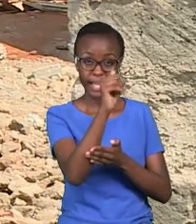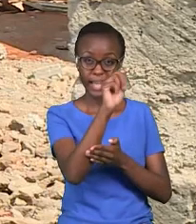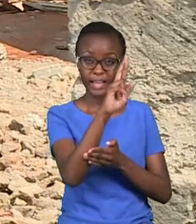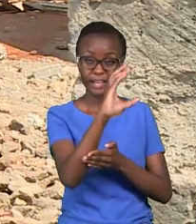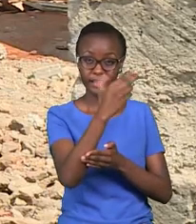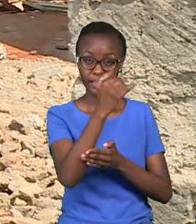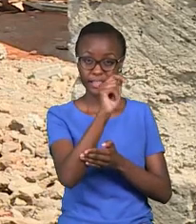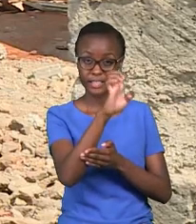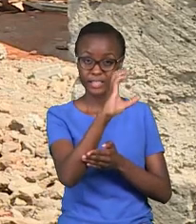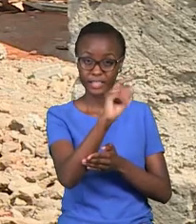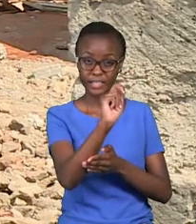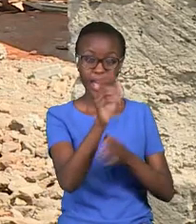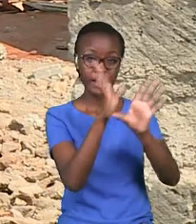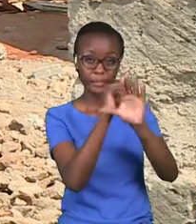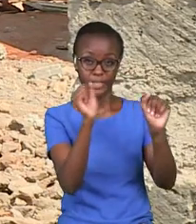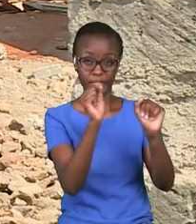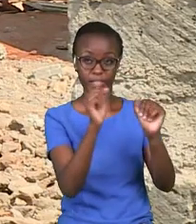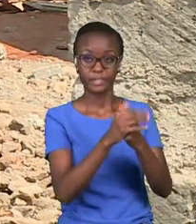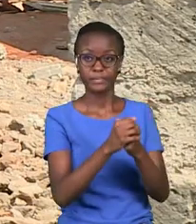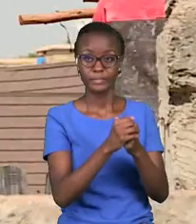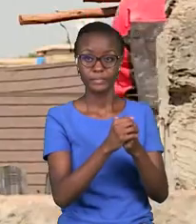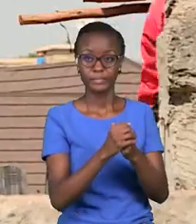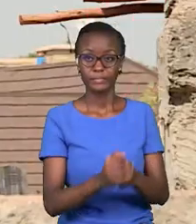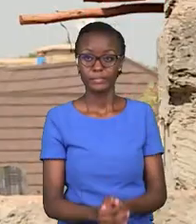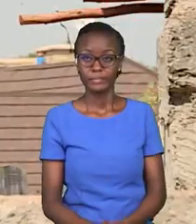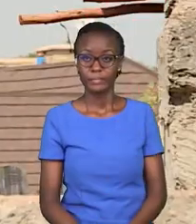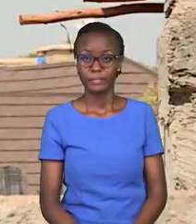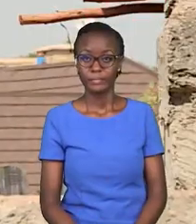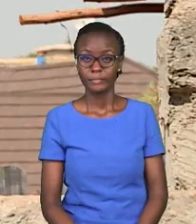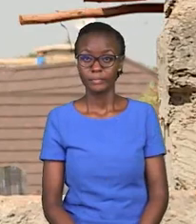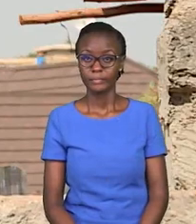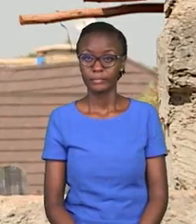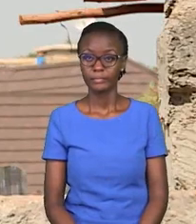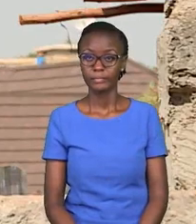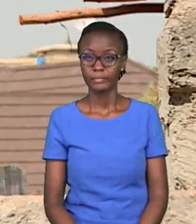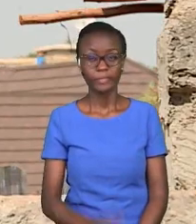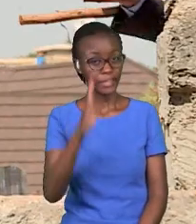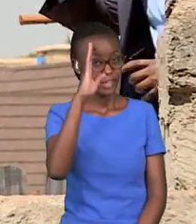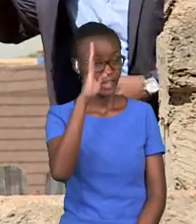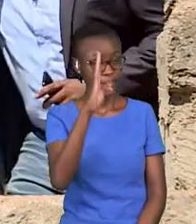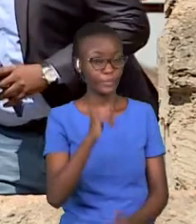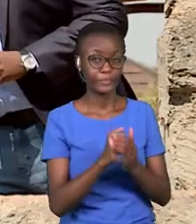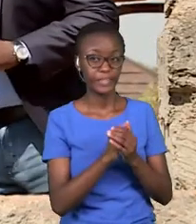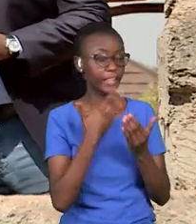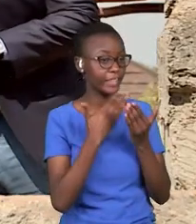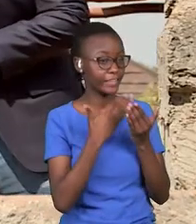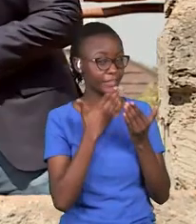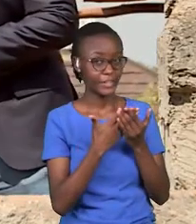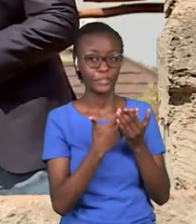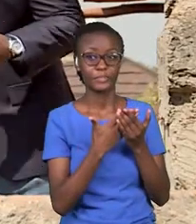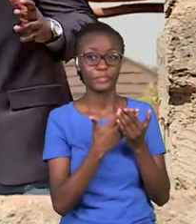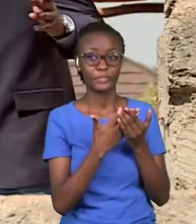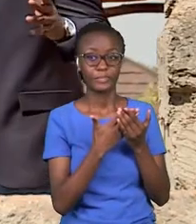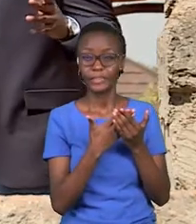president of the Architectural Association of Kenya. Walk with me. Wilson. Yes. Thank you for creating time. Karibu